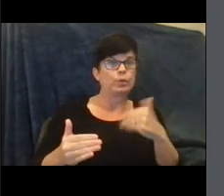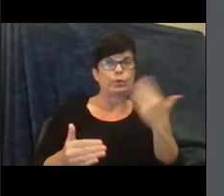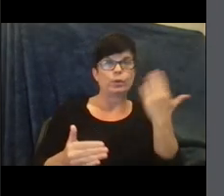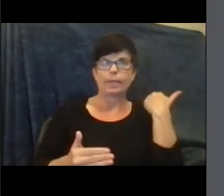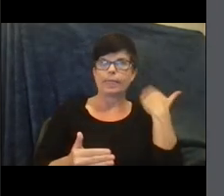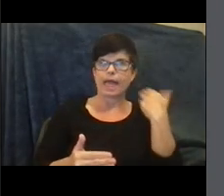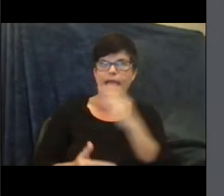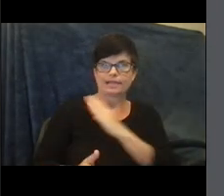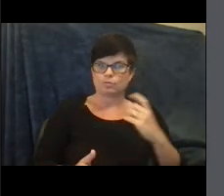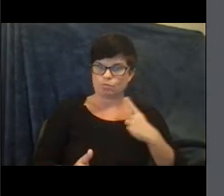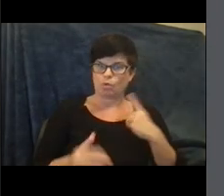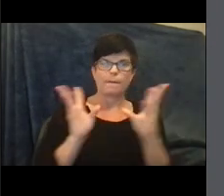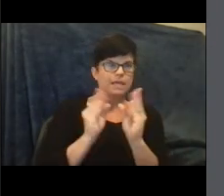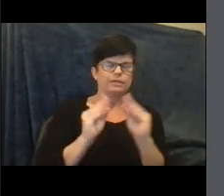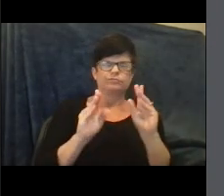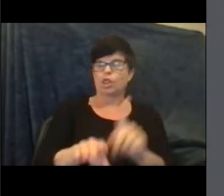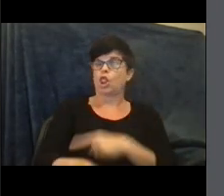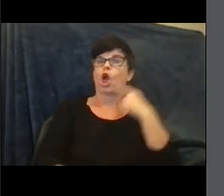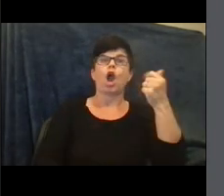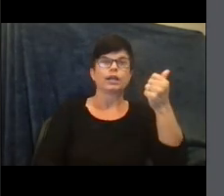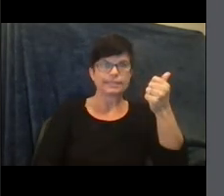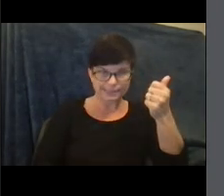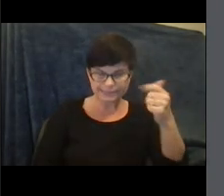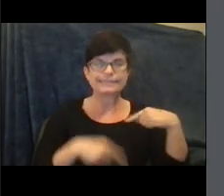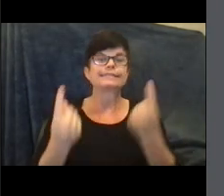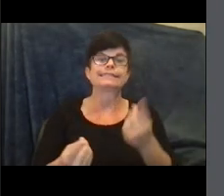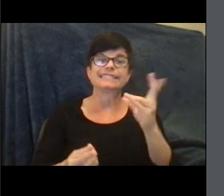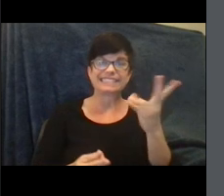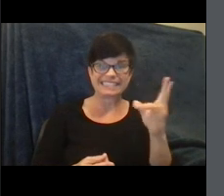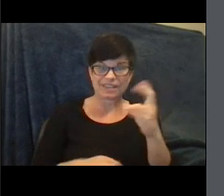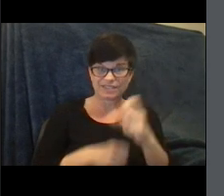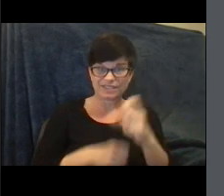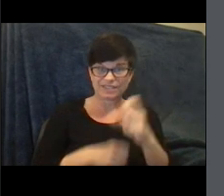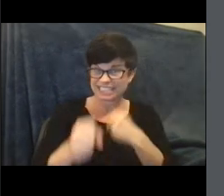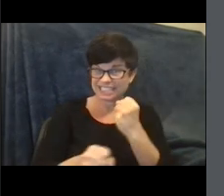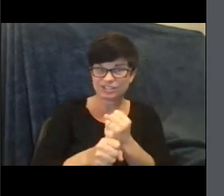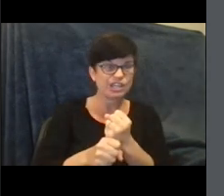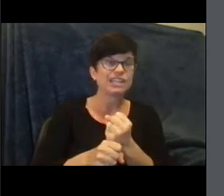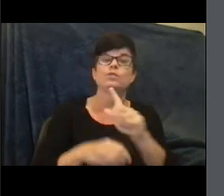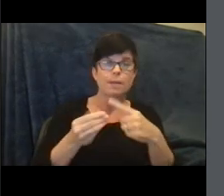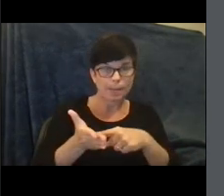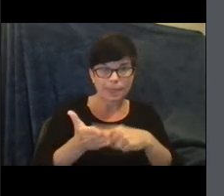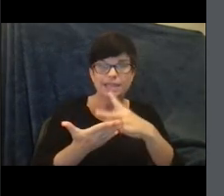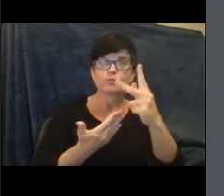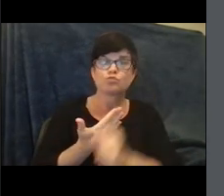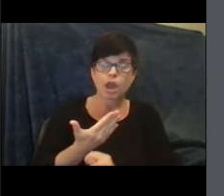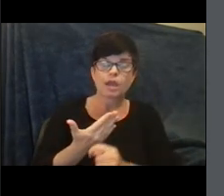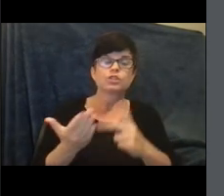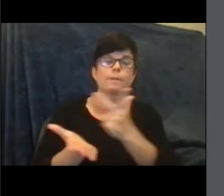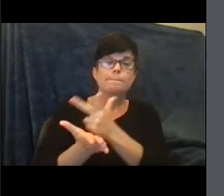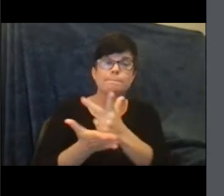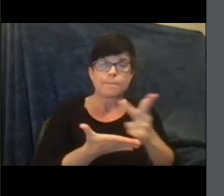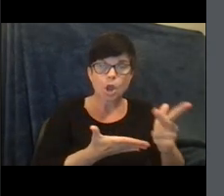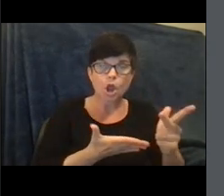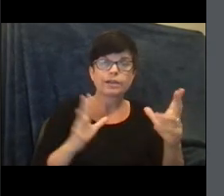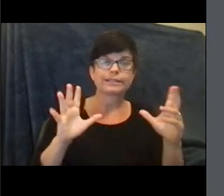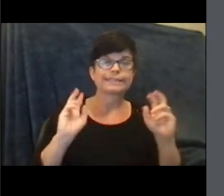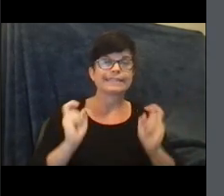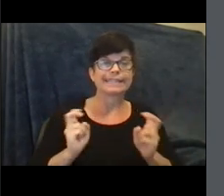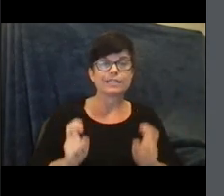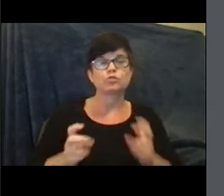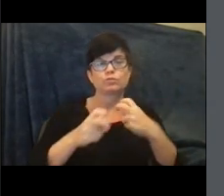in the 16 years I've been there, 17 years. And it was all about this project, the parking issues. The parking issues in general get